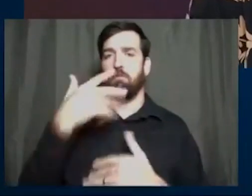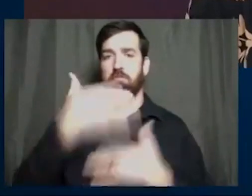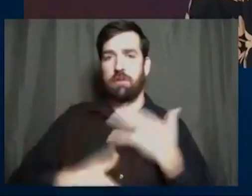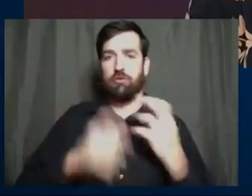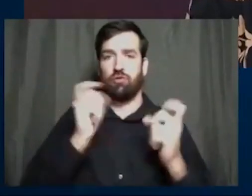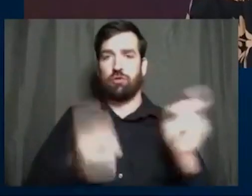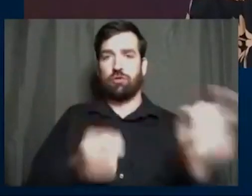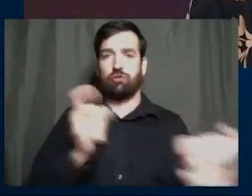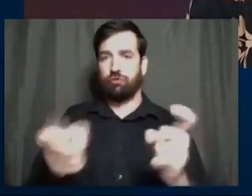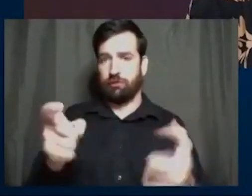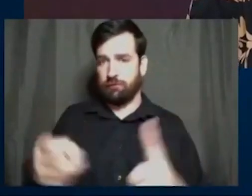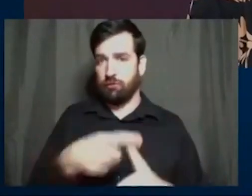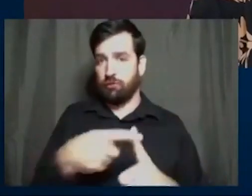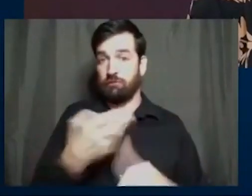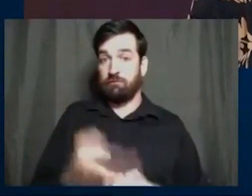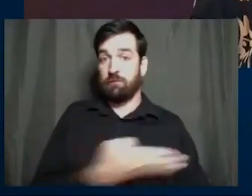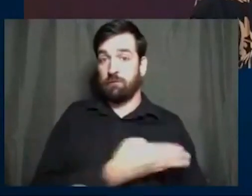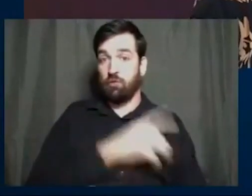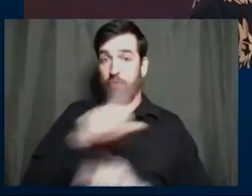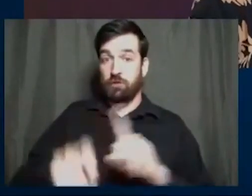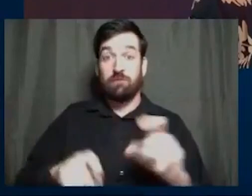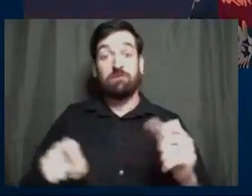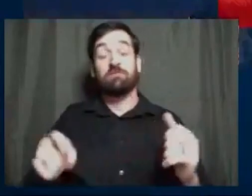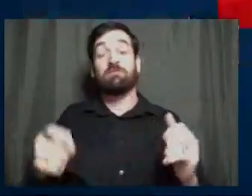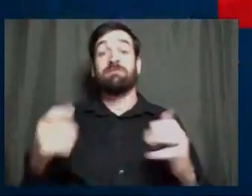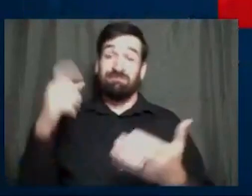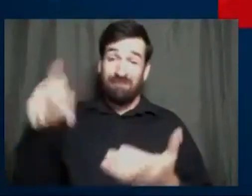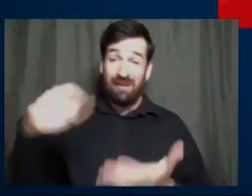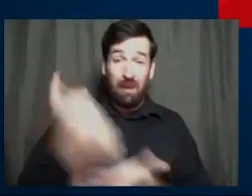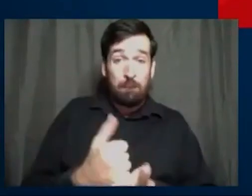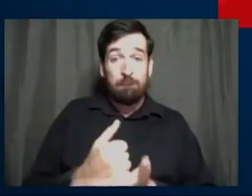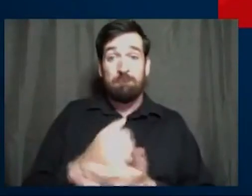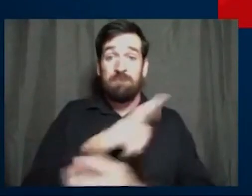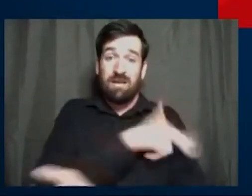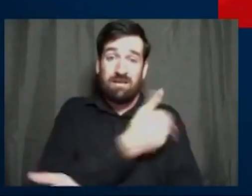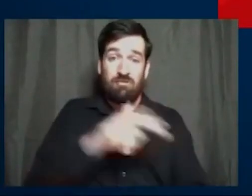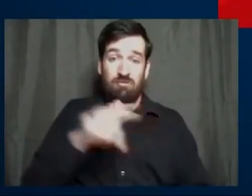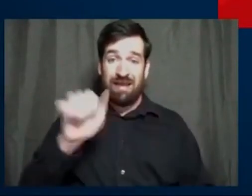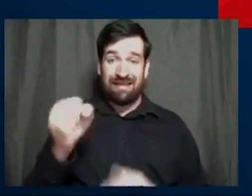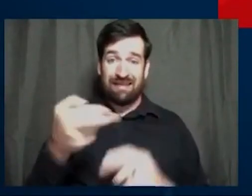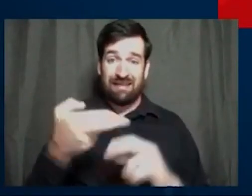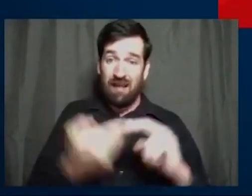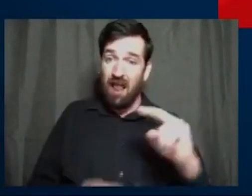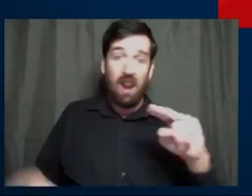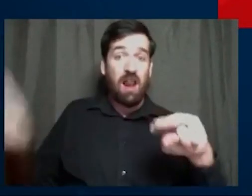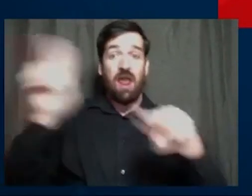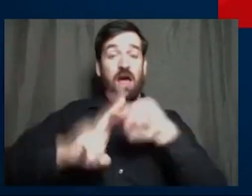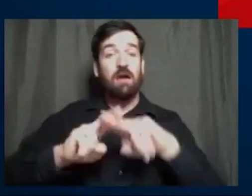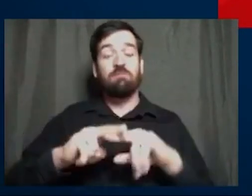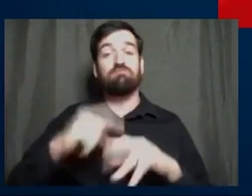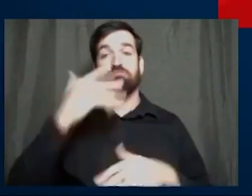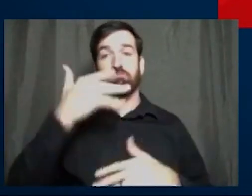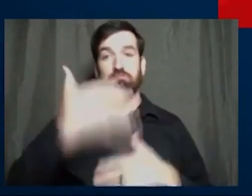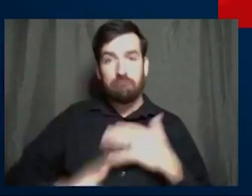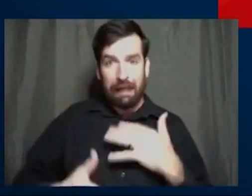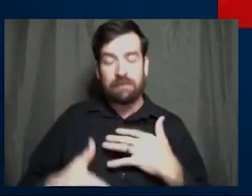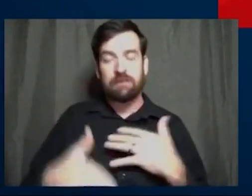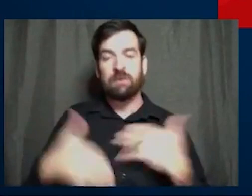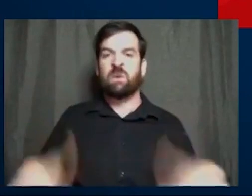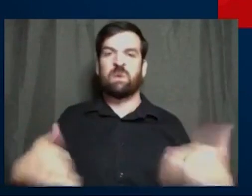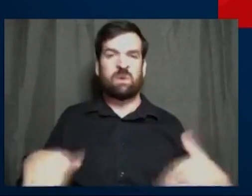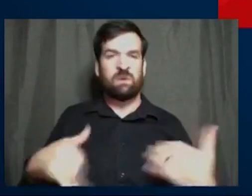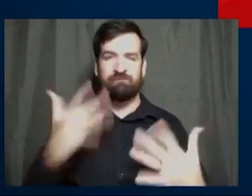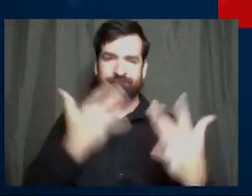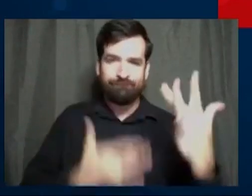questions. So we need your help. Hospital cases are up and the blood donations are way down. Our local blood shortage is at an emergent level as